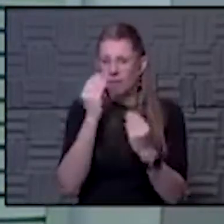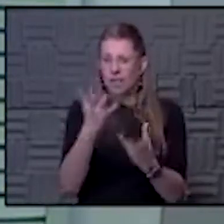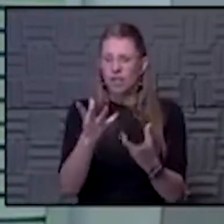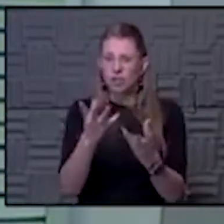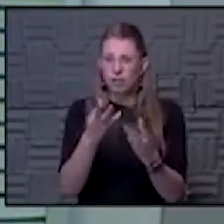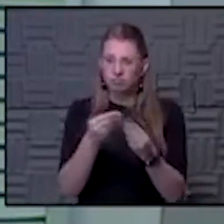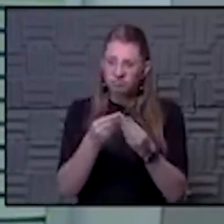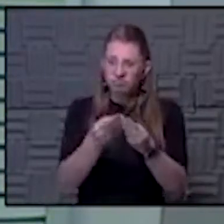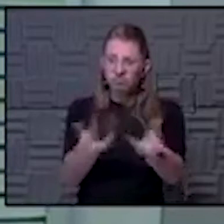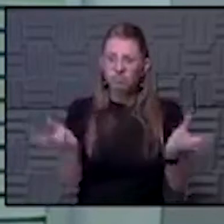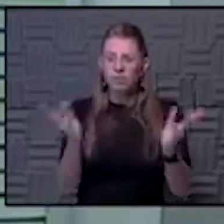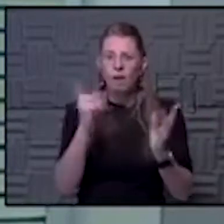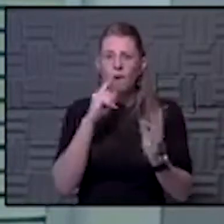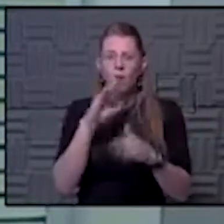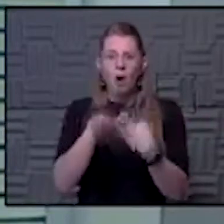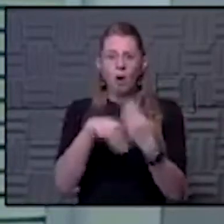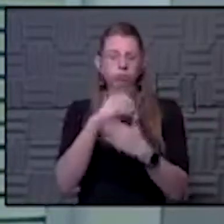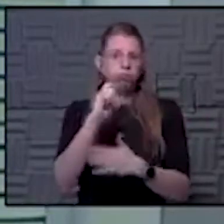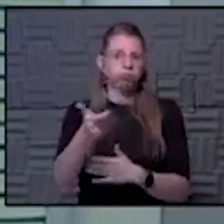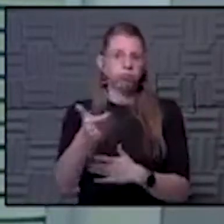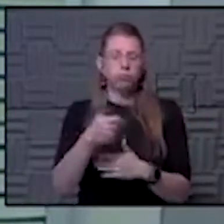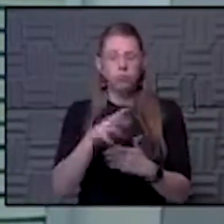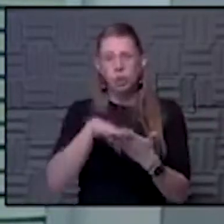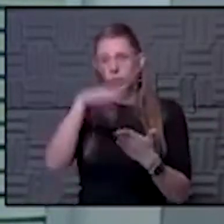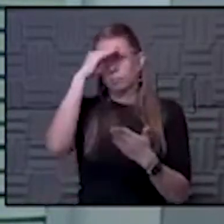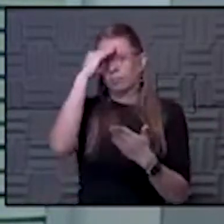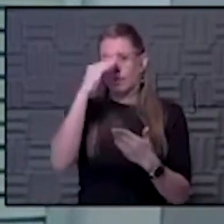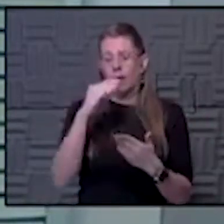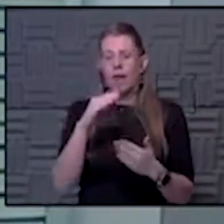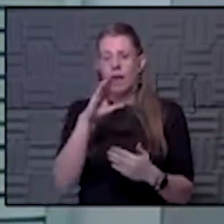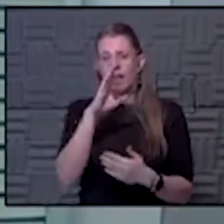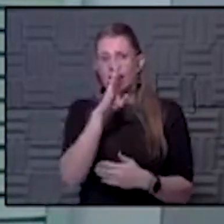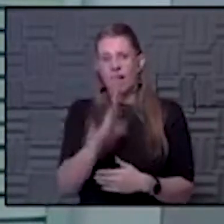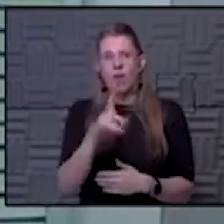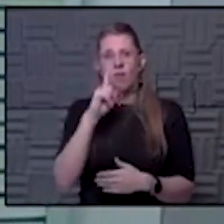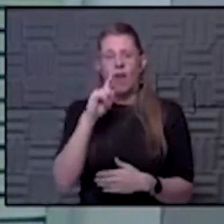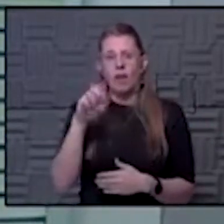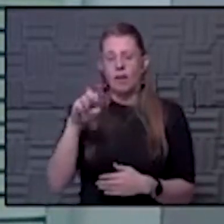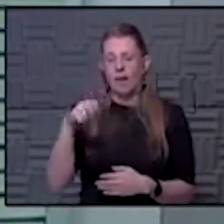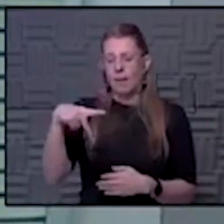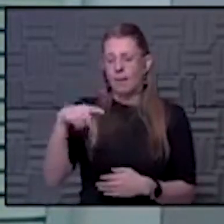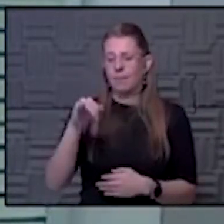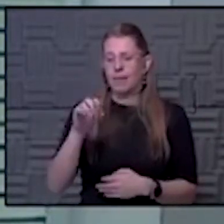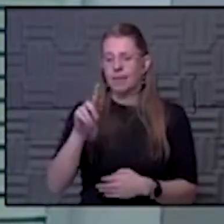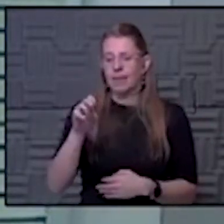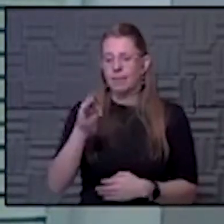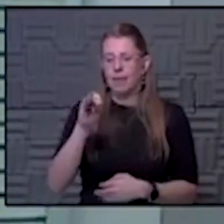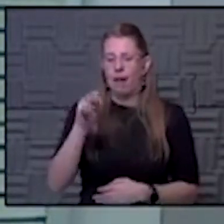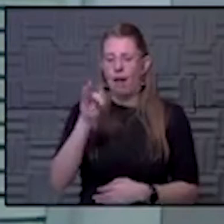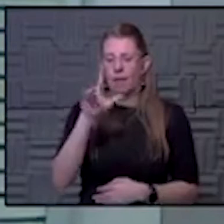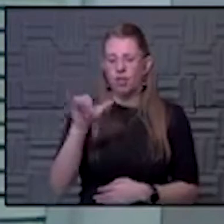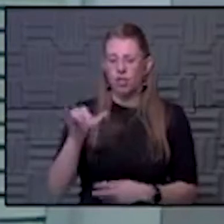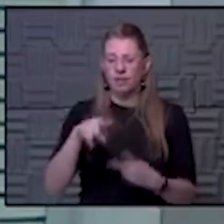commented before that I never thought I'd say that the epidemiology and science of a pandemic